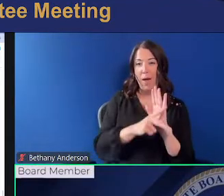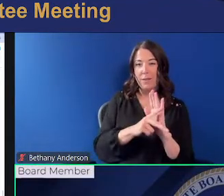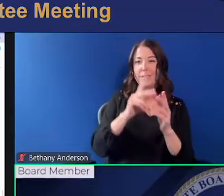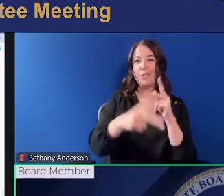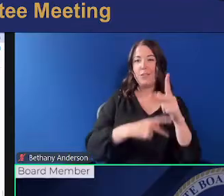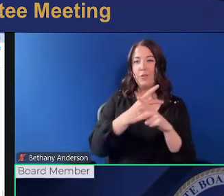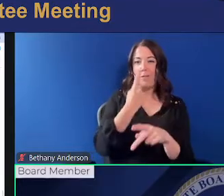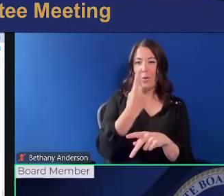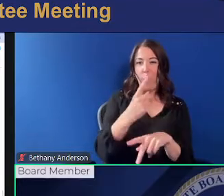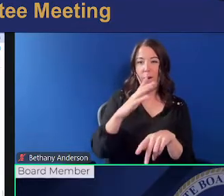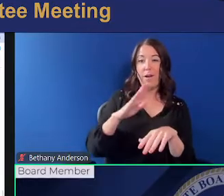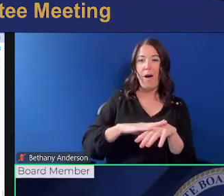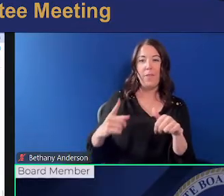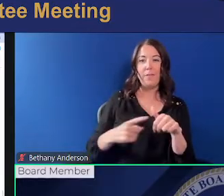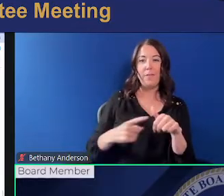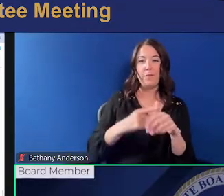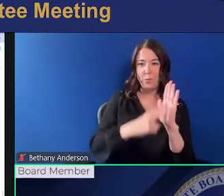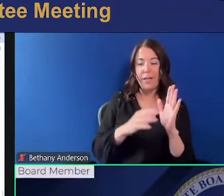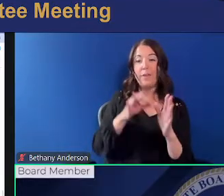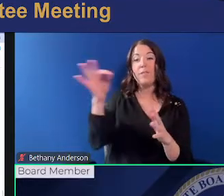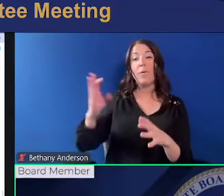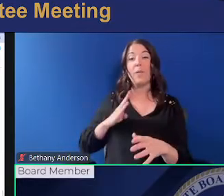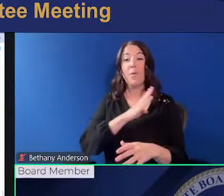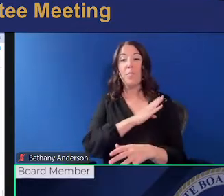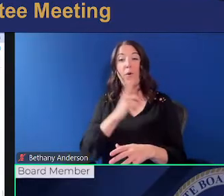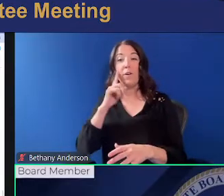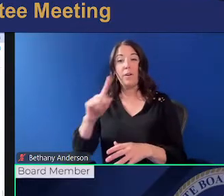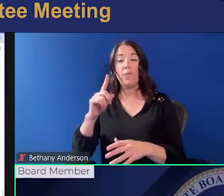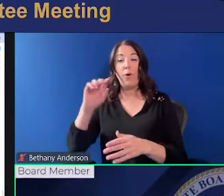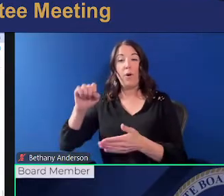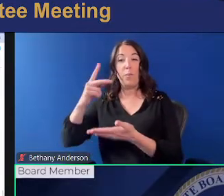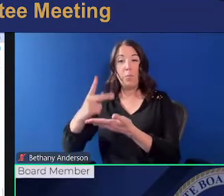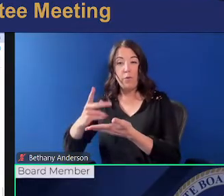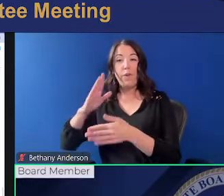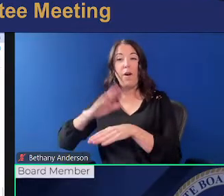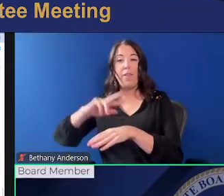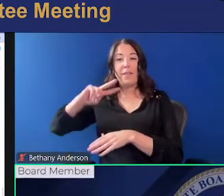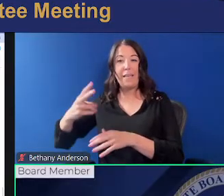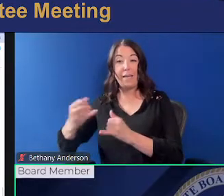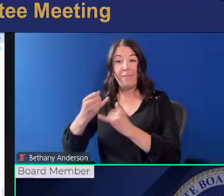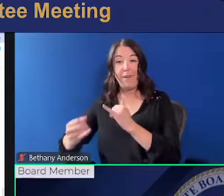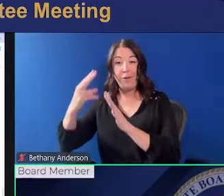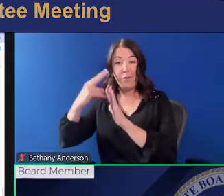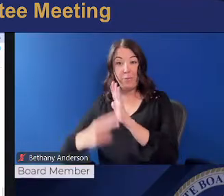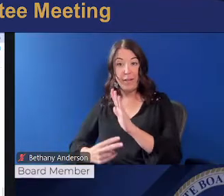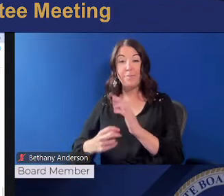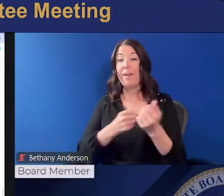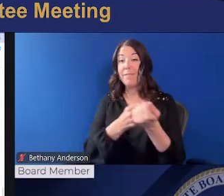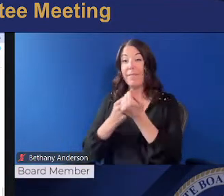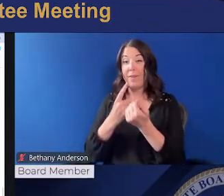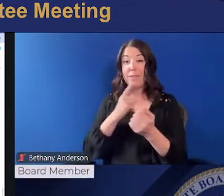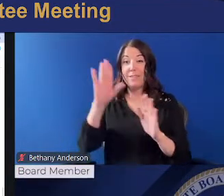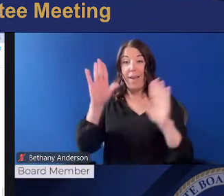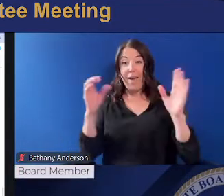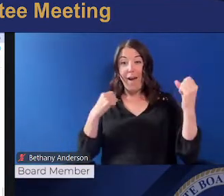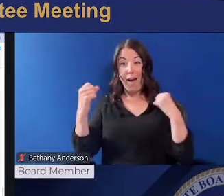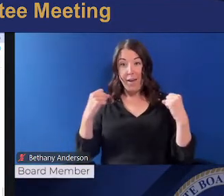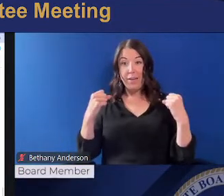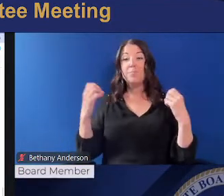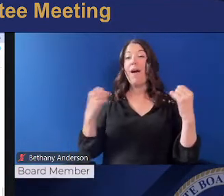and forward to the board for approval on second and final reading. All in favor say aye. Aye. Aye.